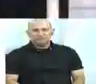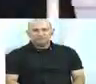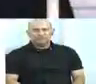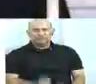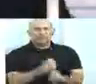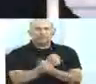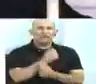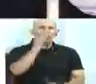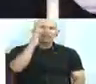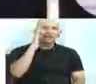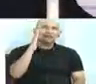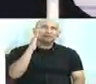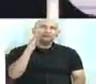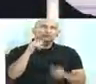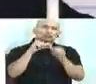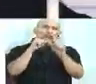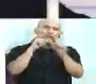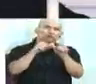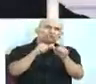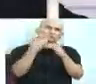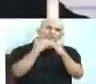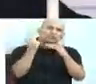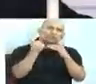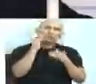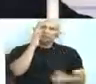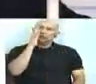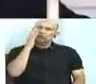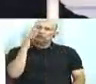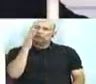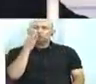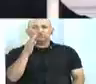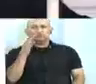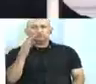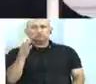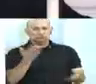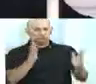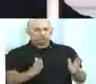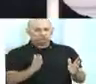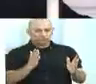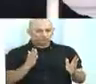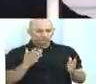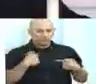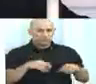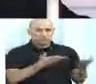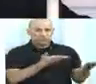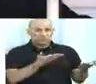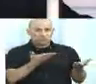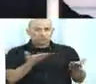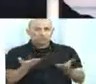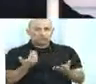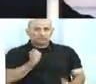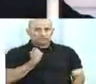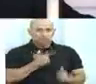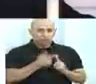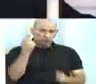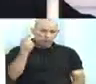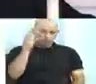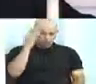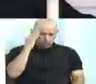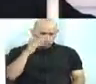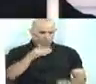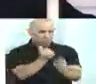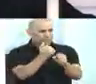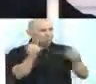Loving God, you continue to call us to be fruitful servants. As we offer ourselves to you, knowing you have sculpted